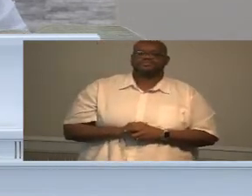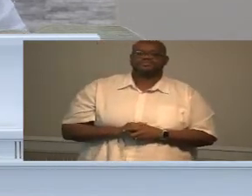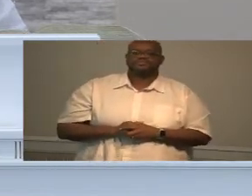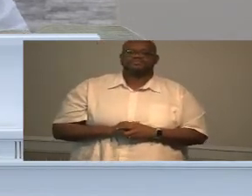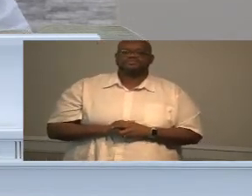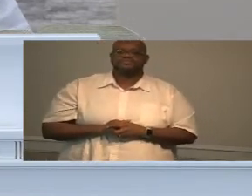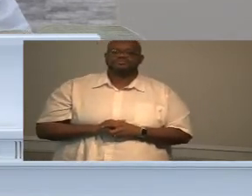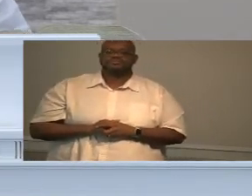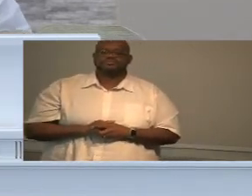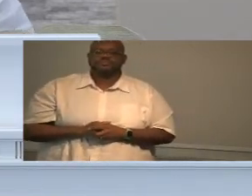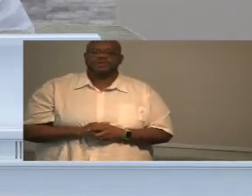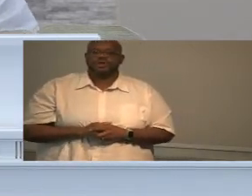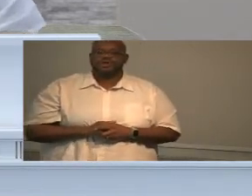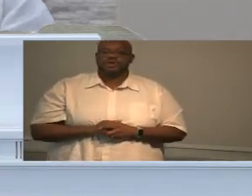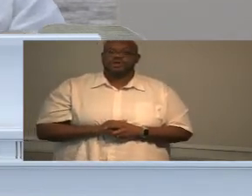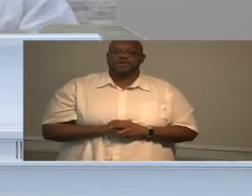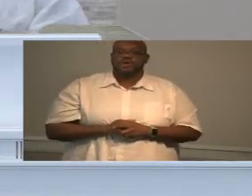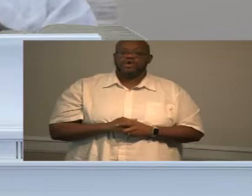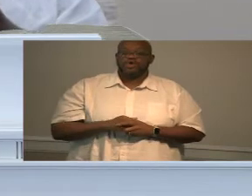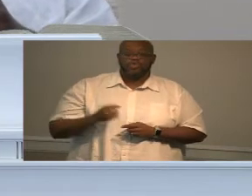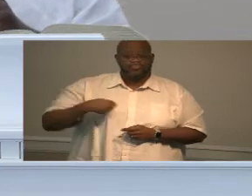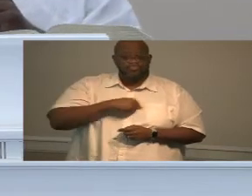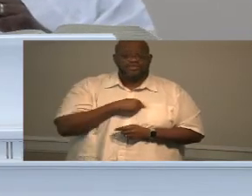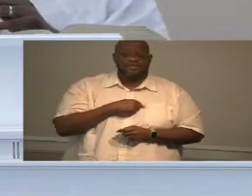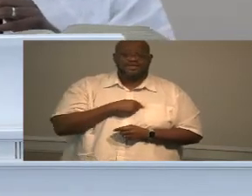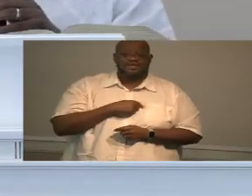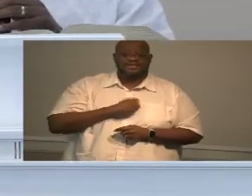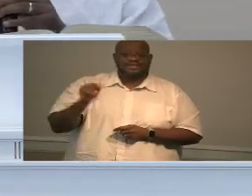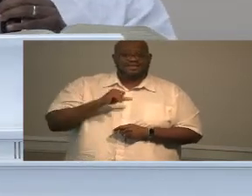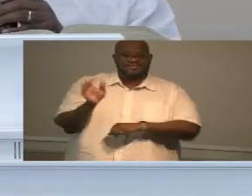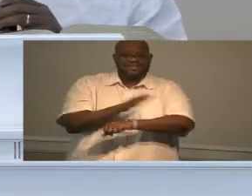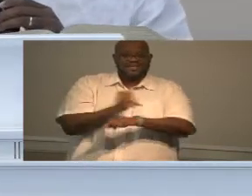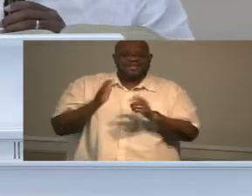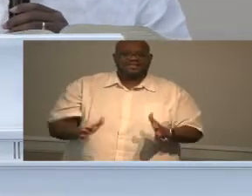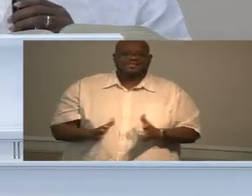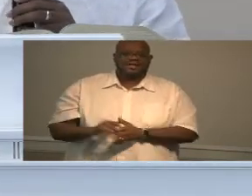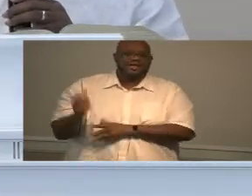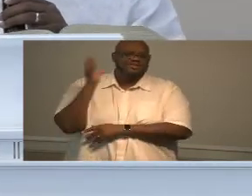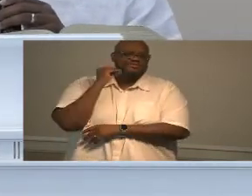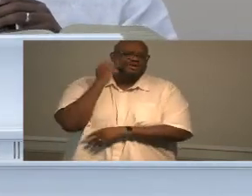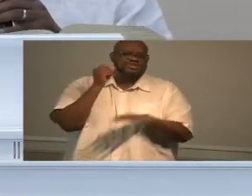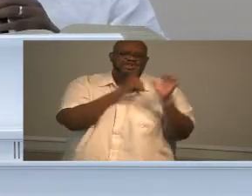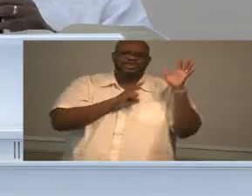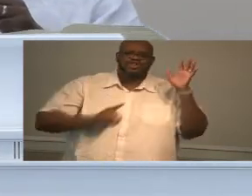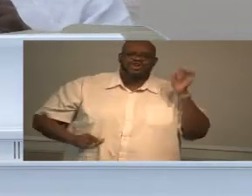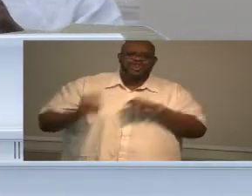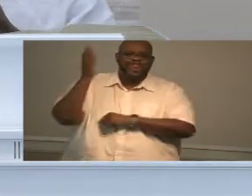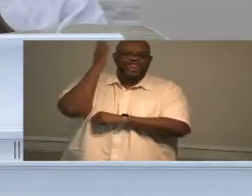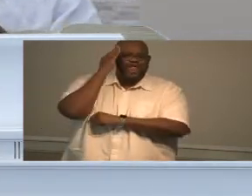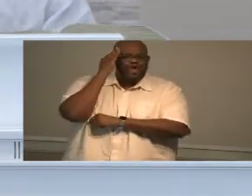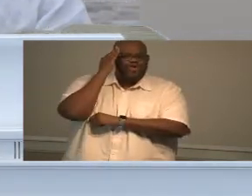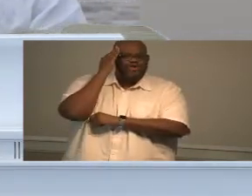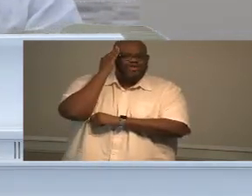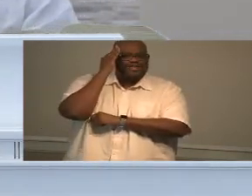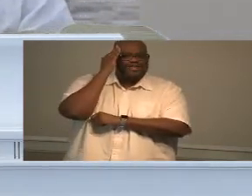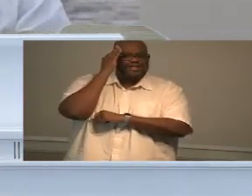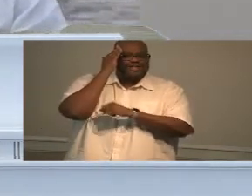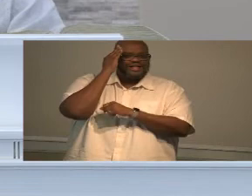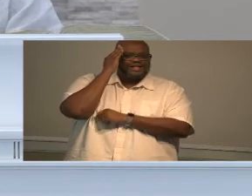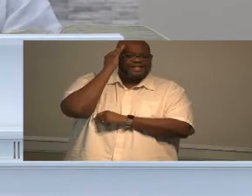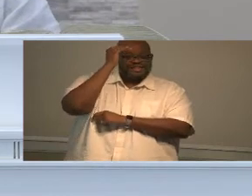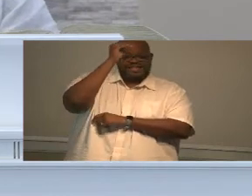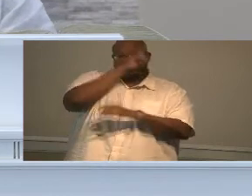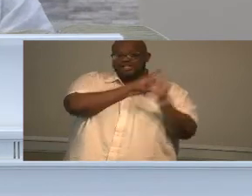You, like the psalmist and I, we all ought to be able to say, taste and see that the Lord